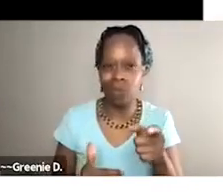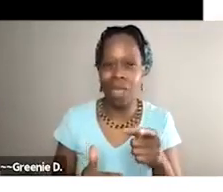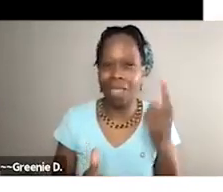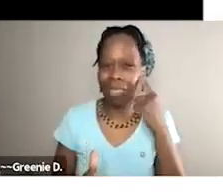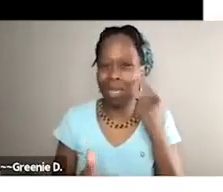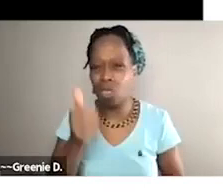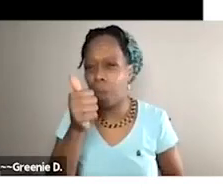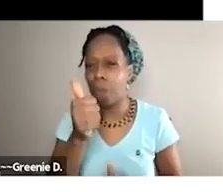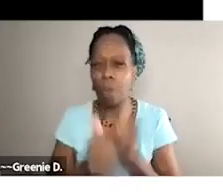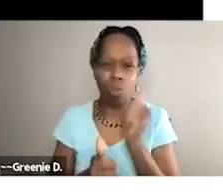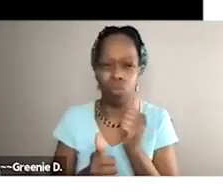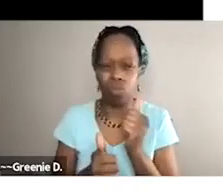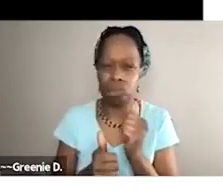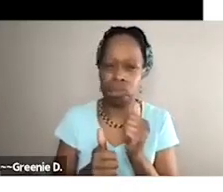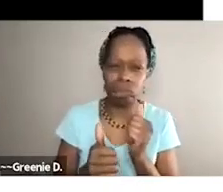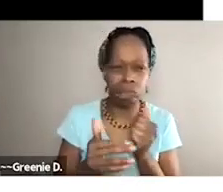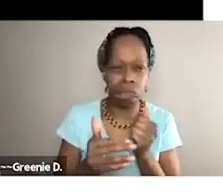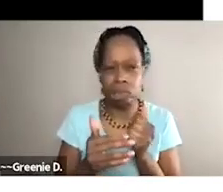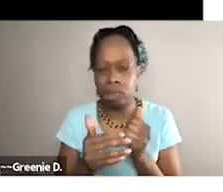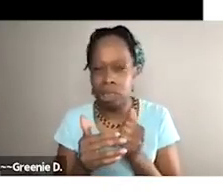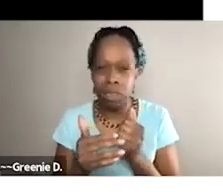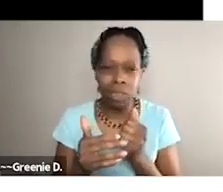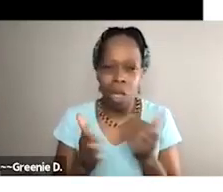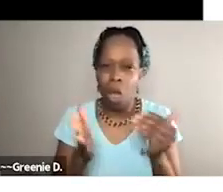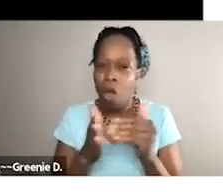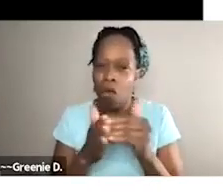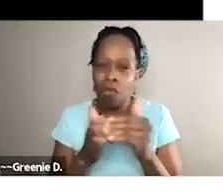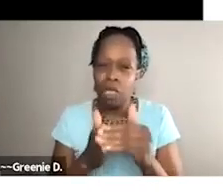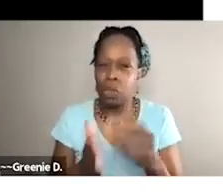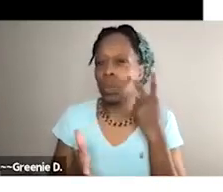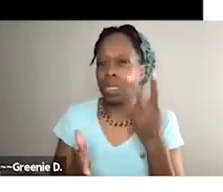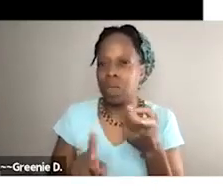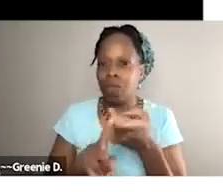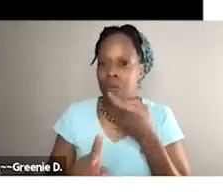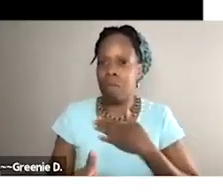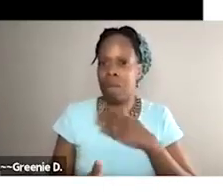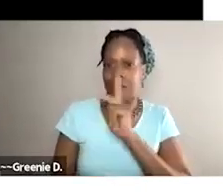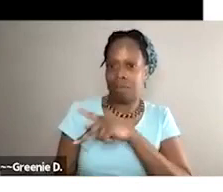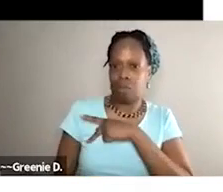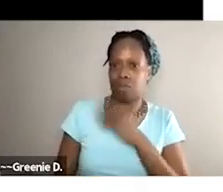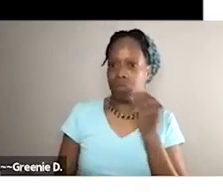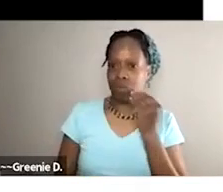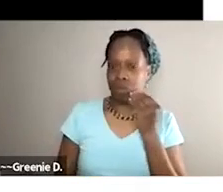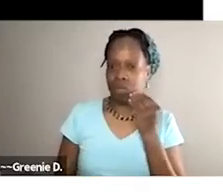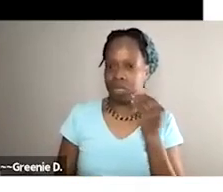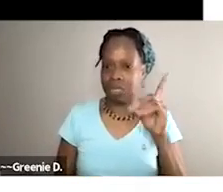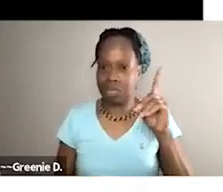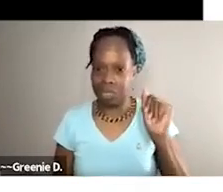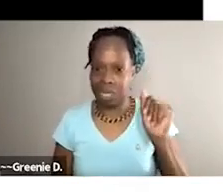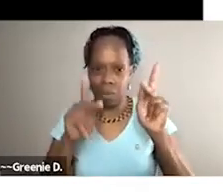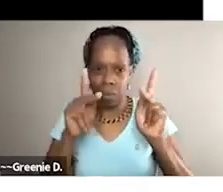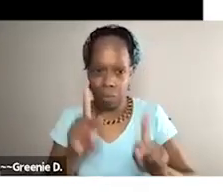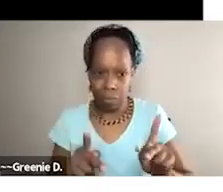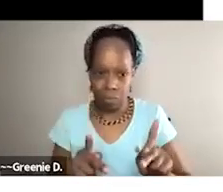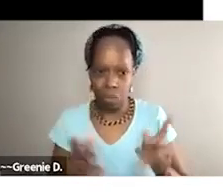pervasive, from my experience as a disabled person anyway. These are attitudinal barriers.